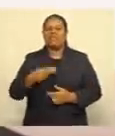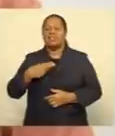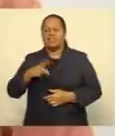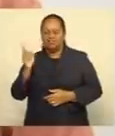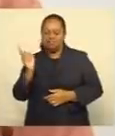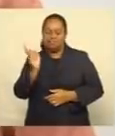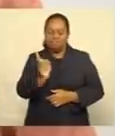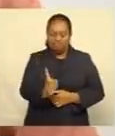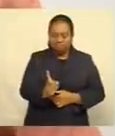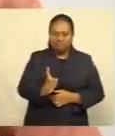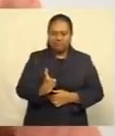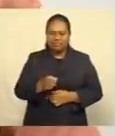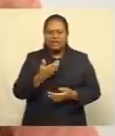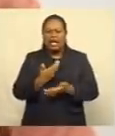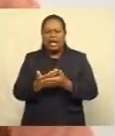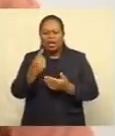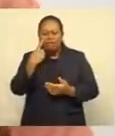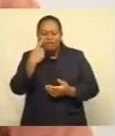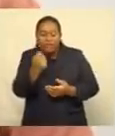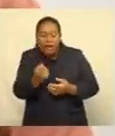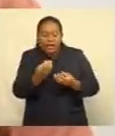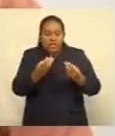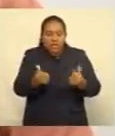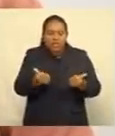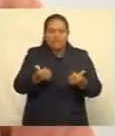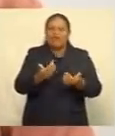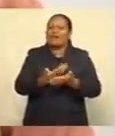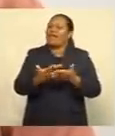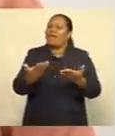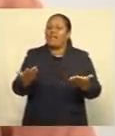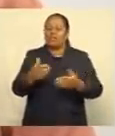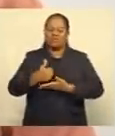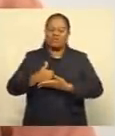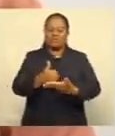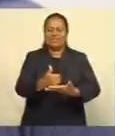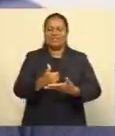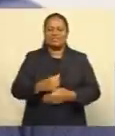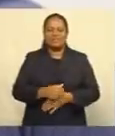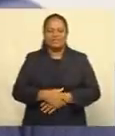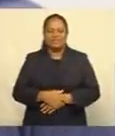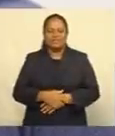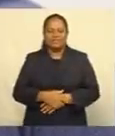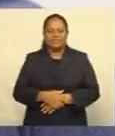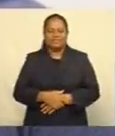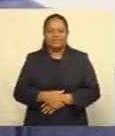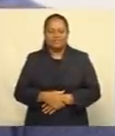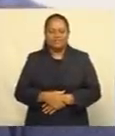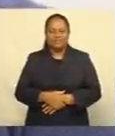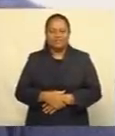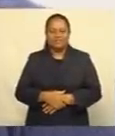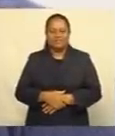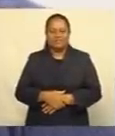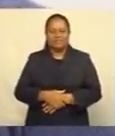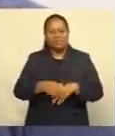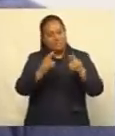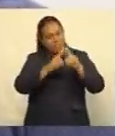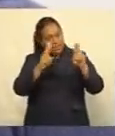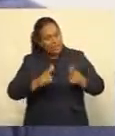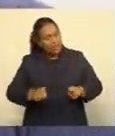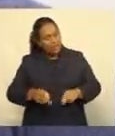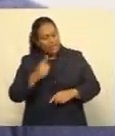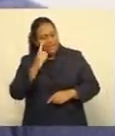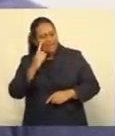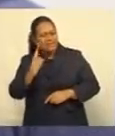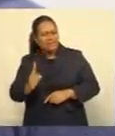find out what are solutions that we can assist them to find. Has the Federation seen